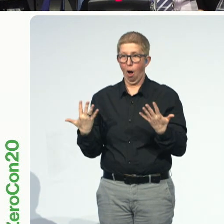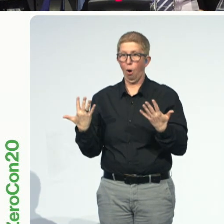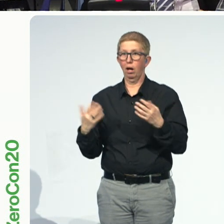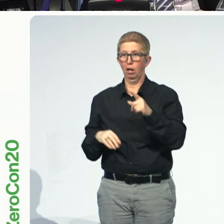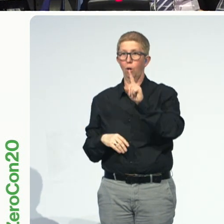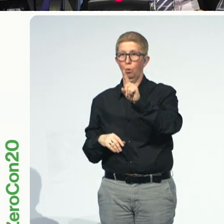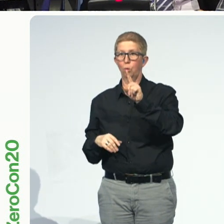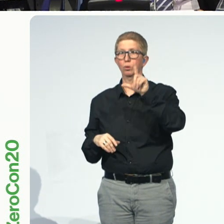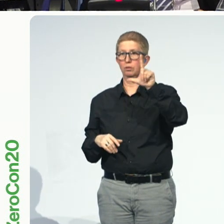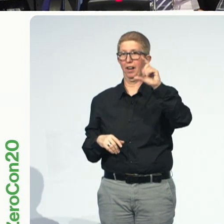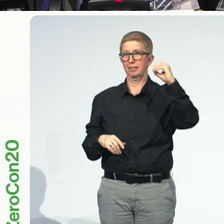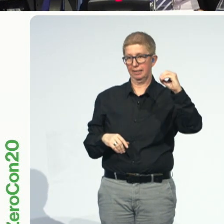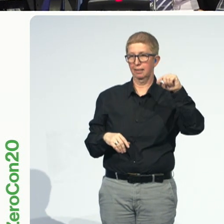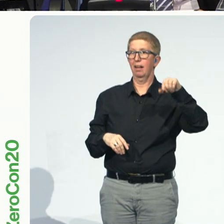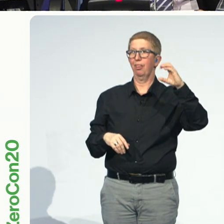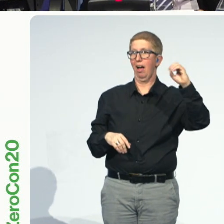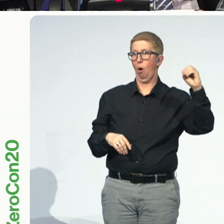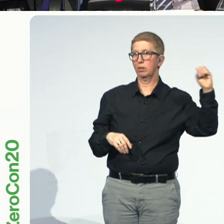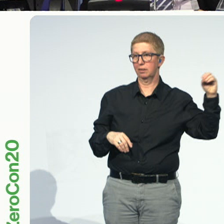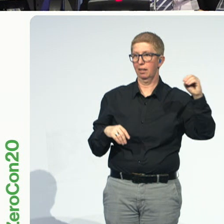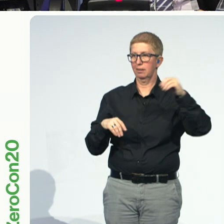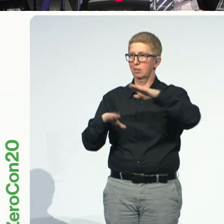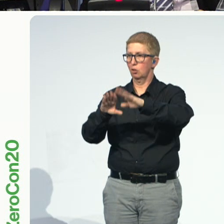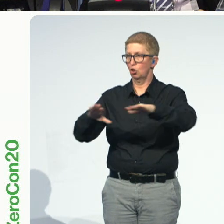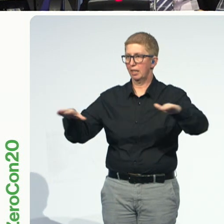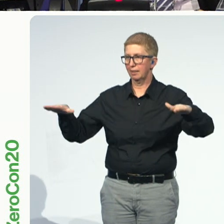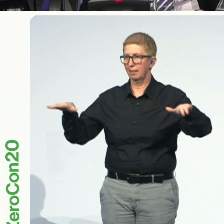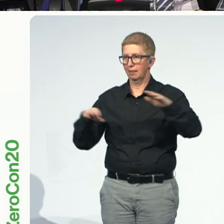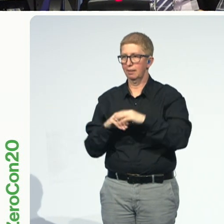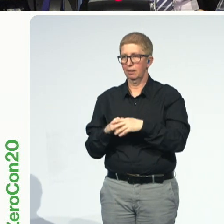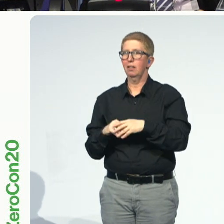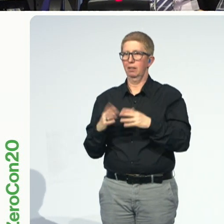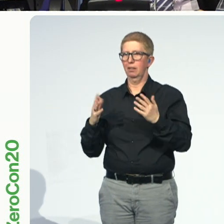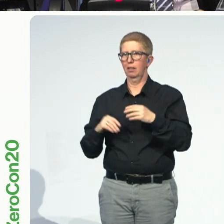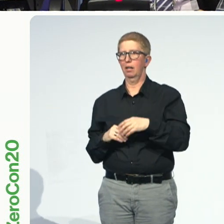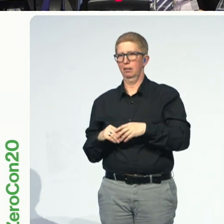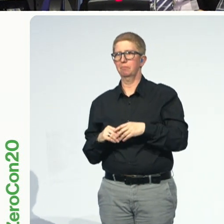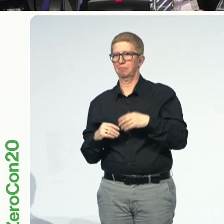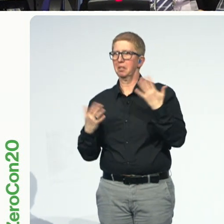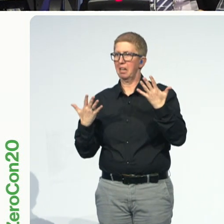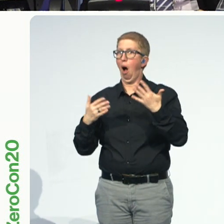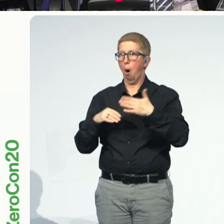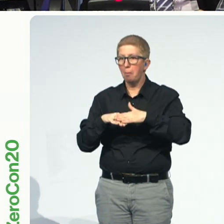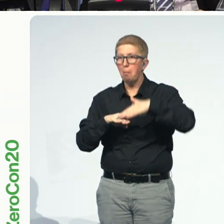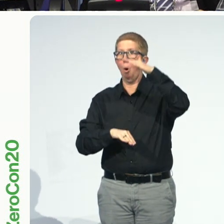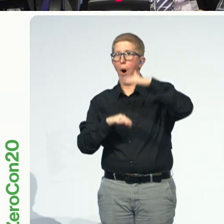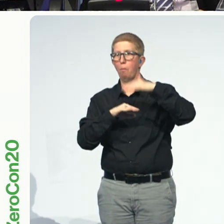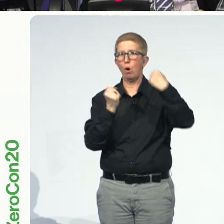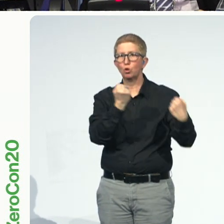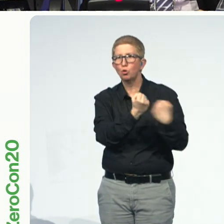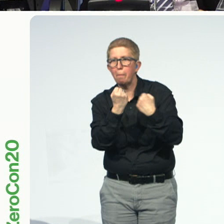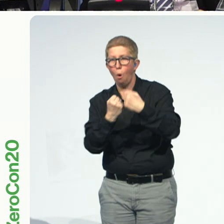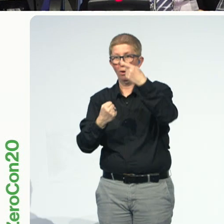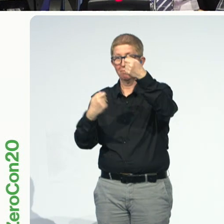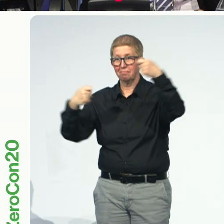Kong. At the moment, we still require support from different funders. At the same time, we continue to liaise with the